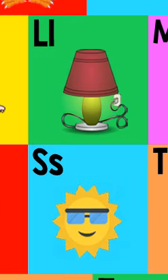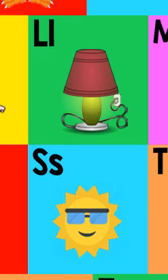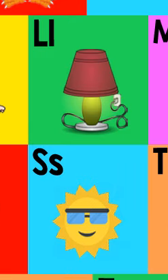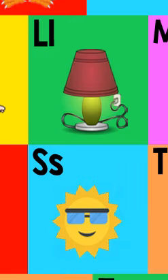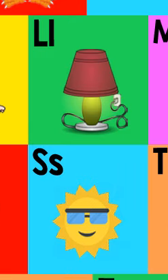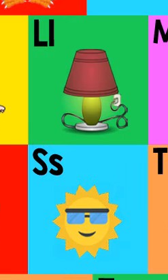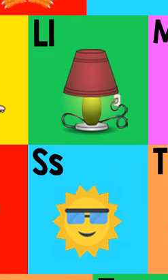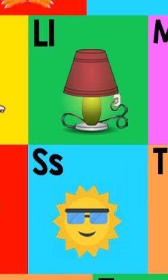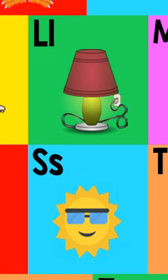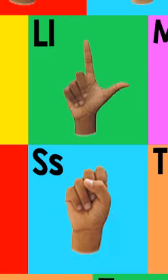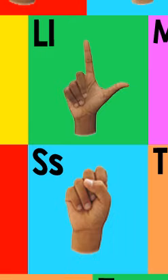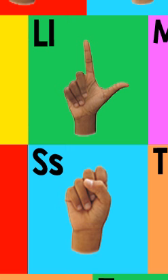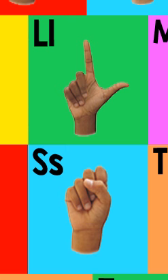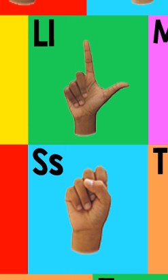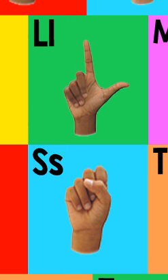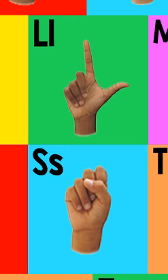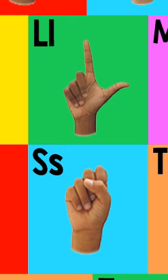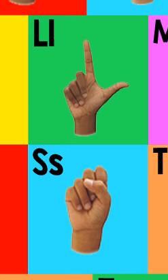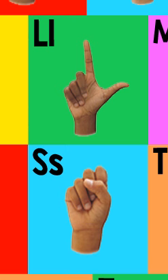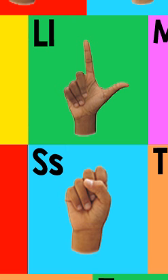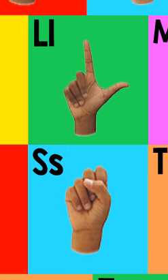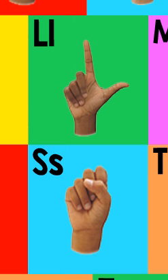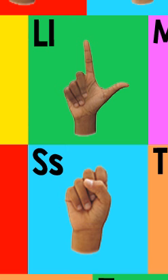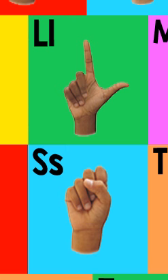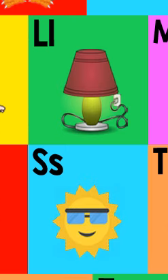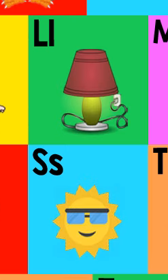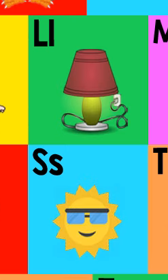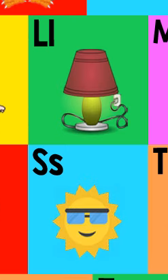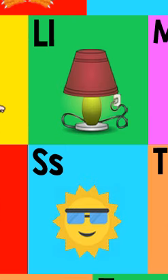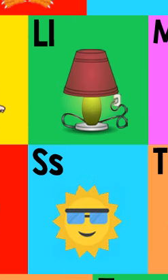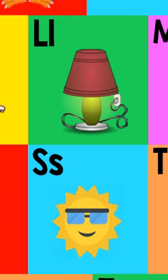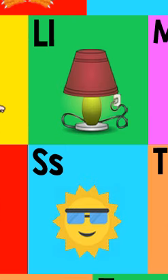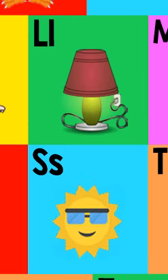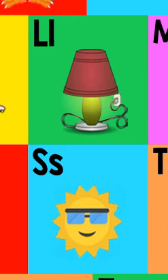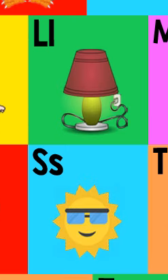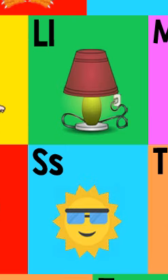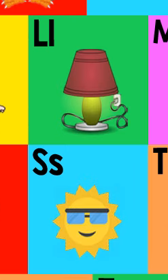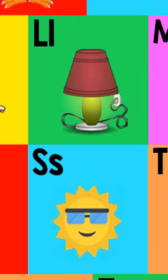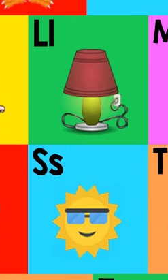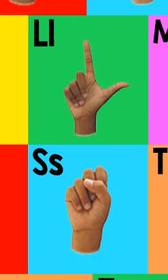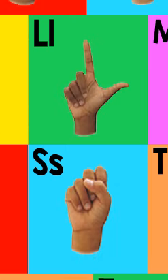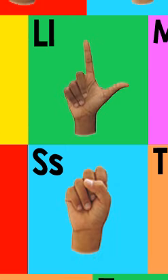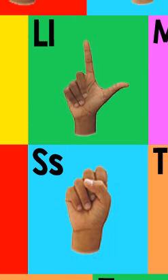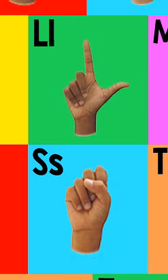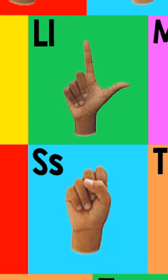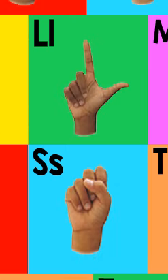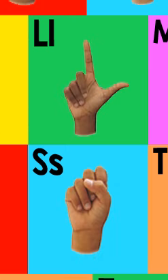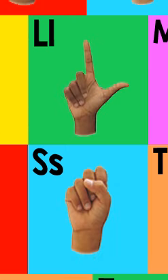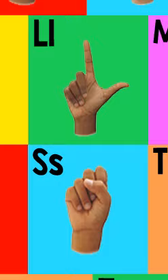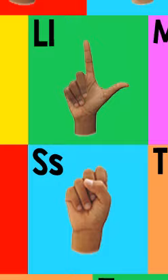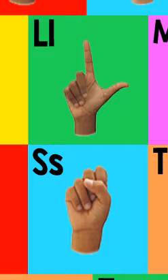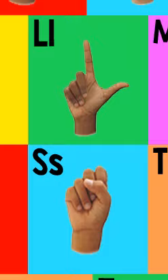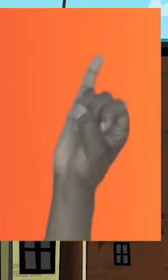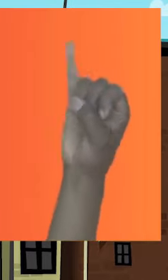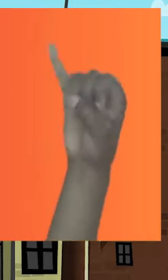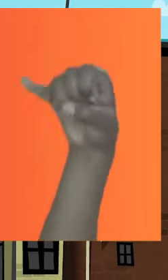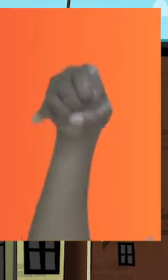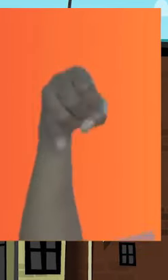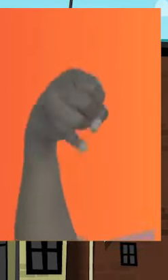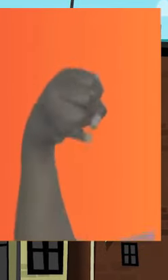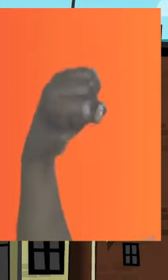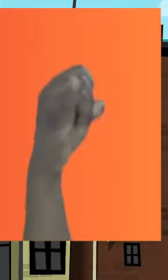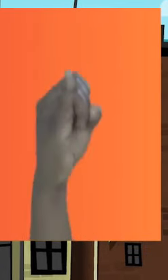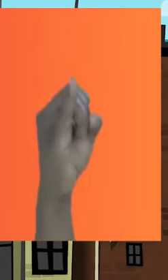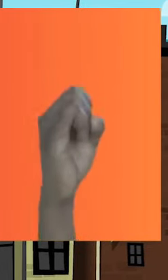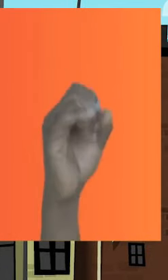see it. I say it. I see it. I sign it. I see it. I say it. I see it. I sign it. This